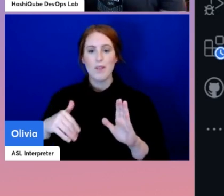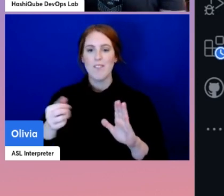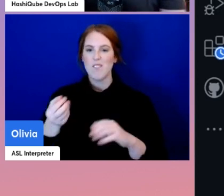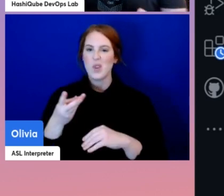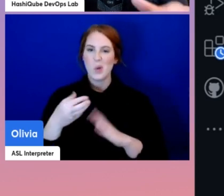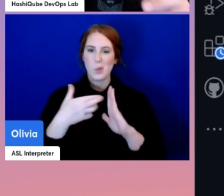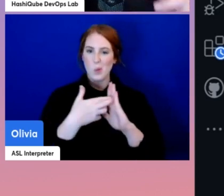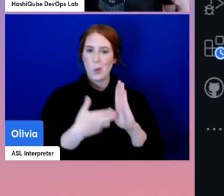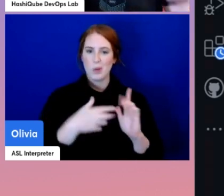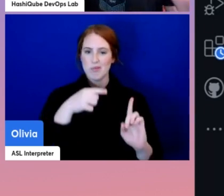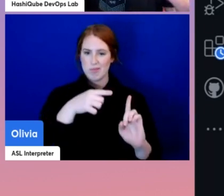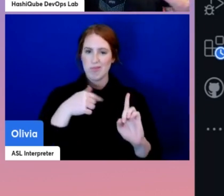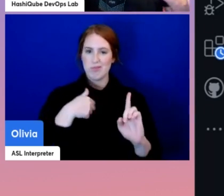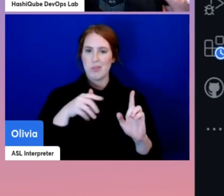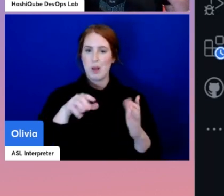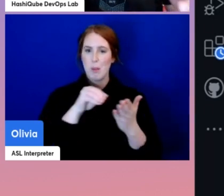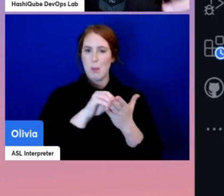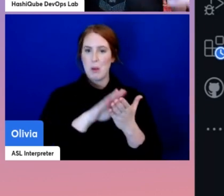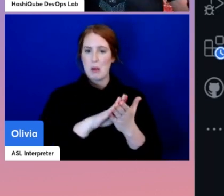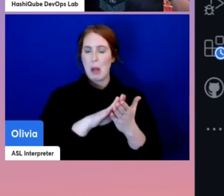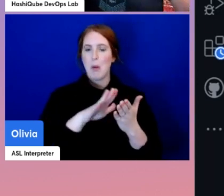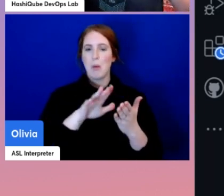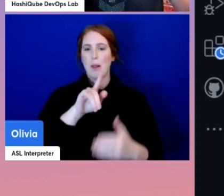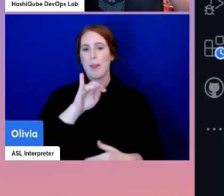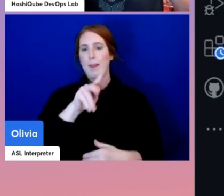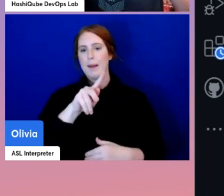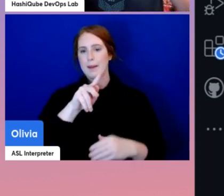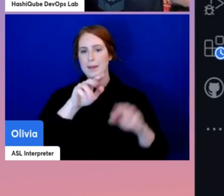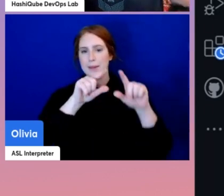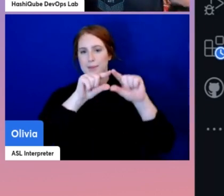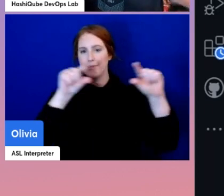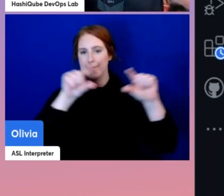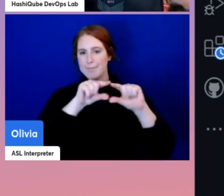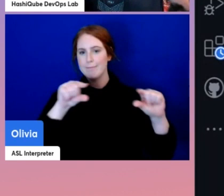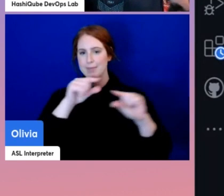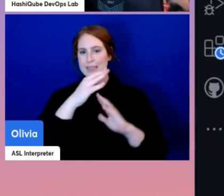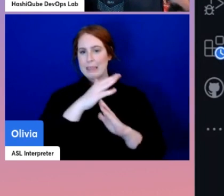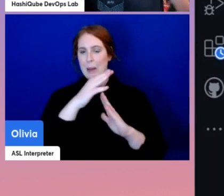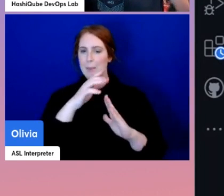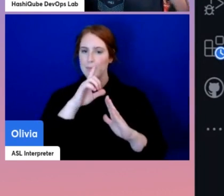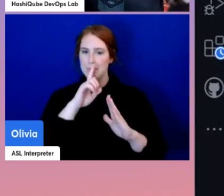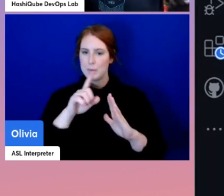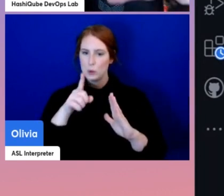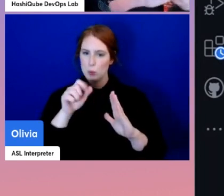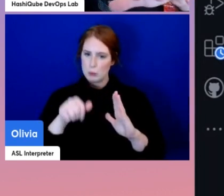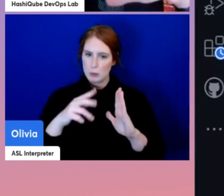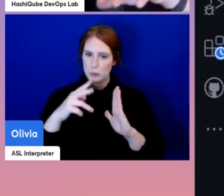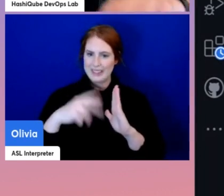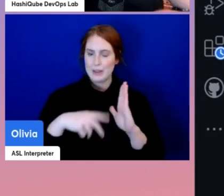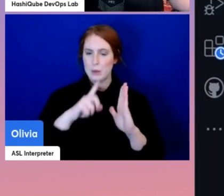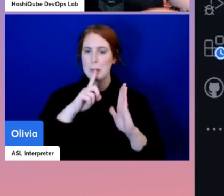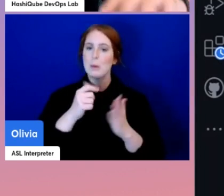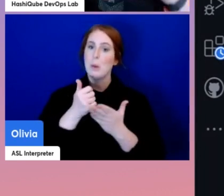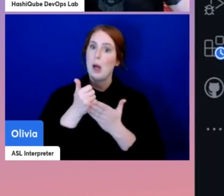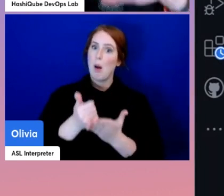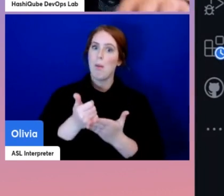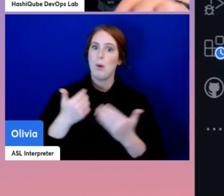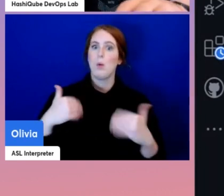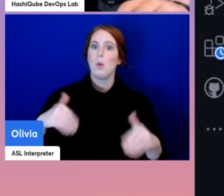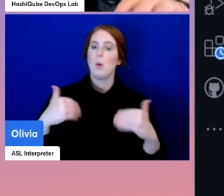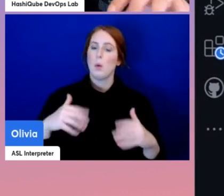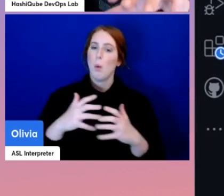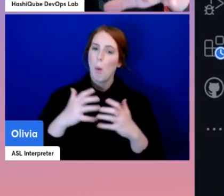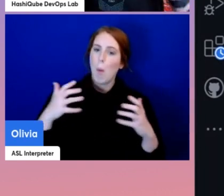links at the top, and it's very extensible, and it will just help you so much when you